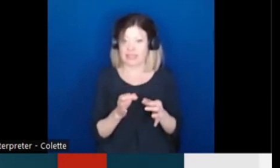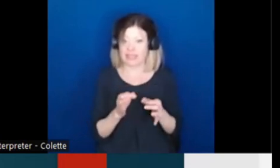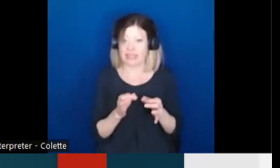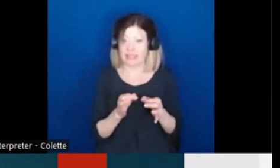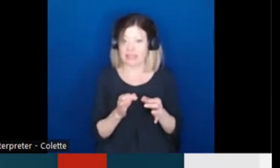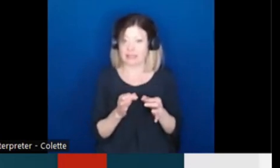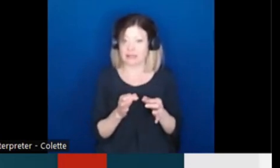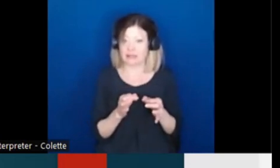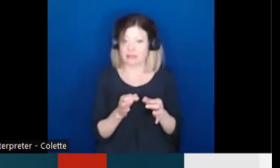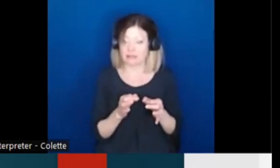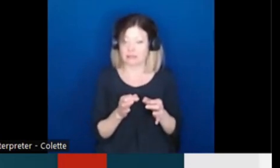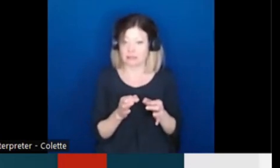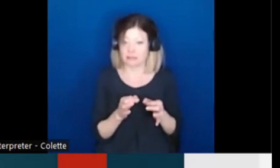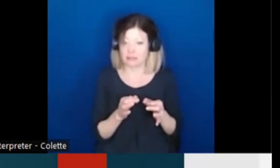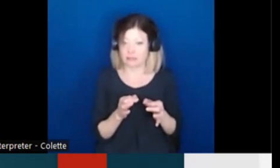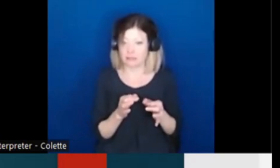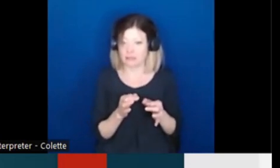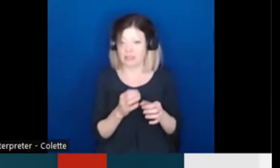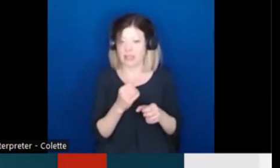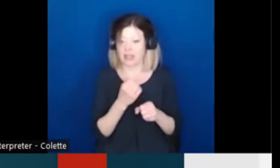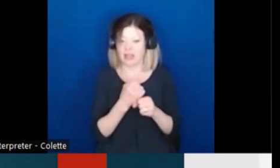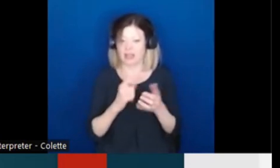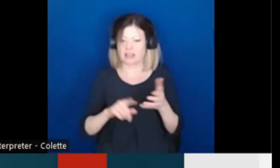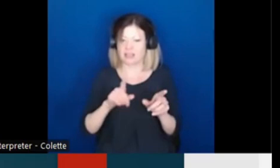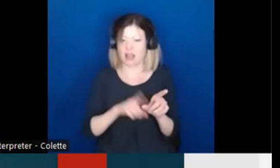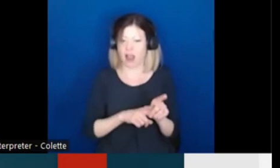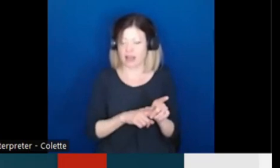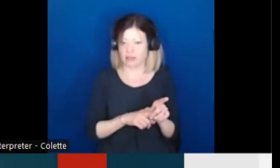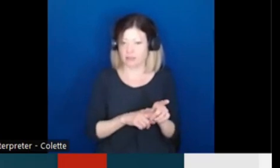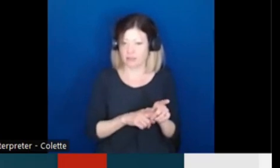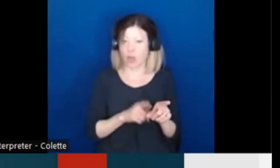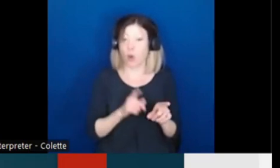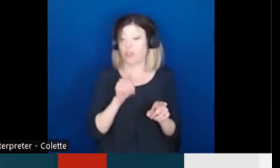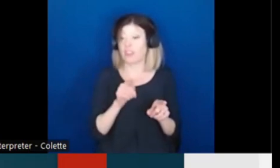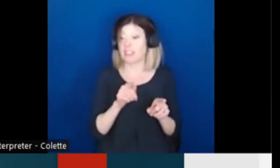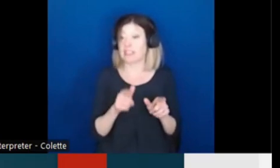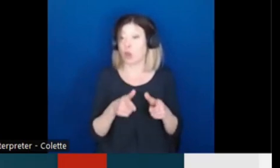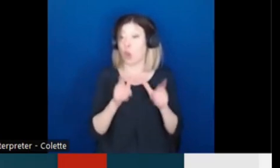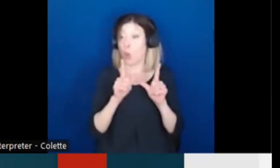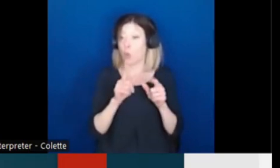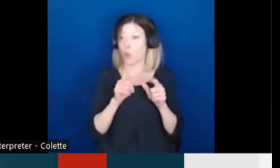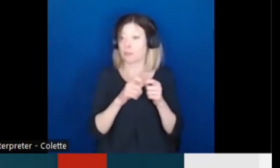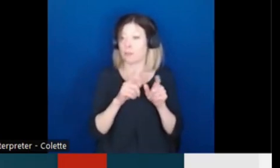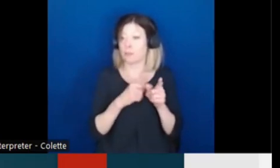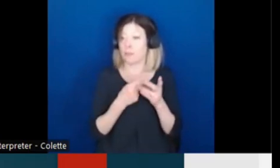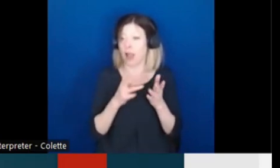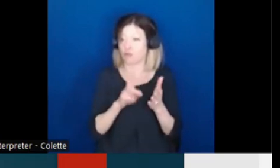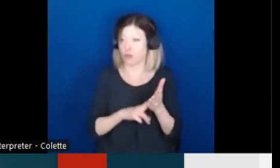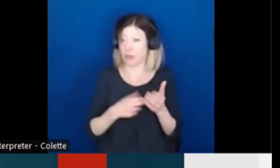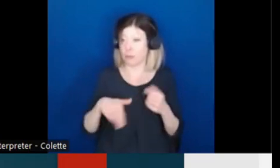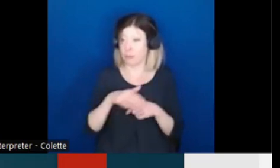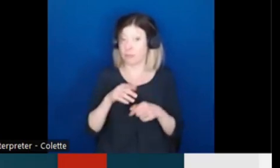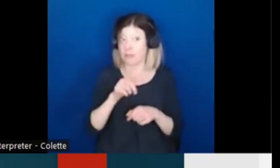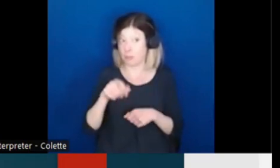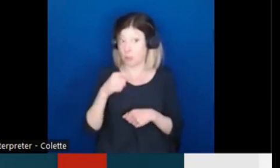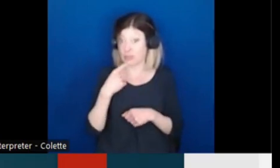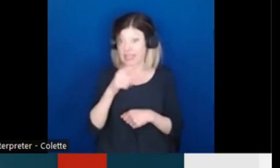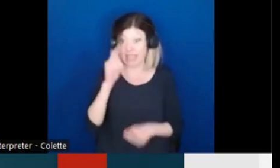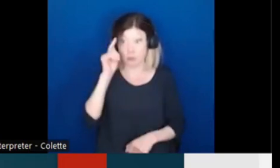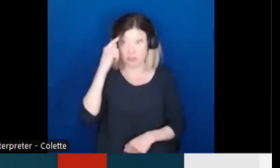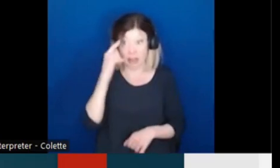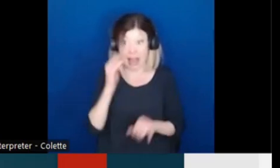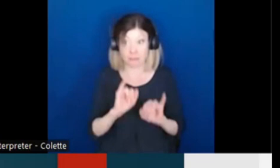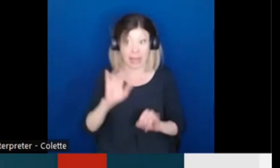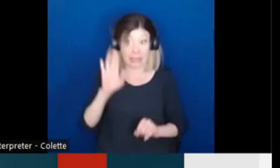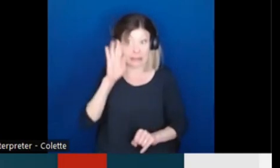one of his many cast-off lovers as being mad, bad, and dangerous to know. What an epitaph. So he was quite a guy.